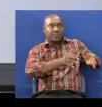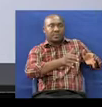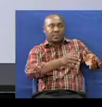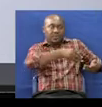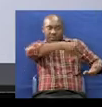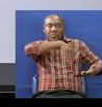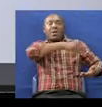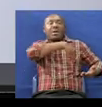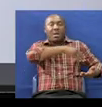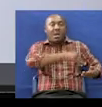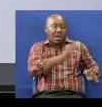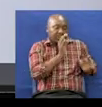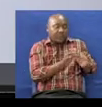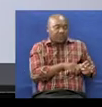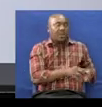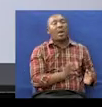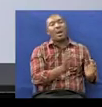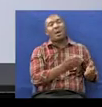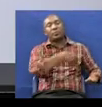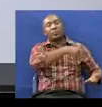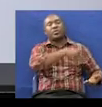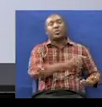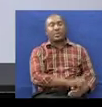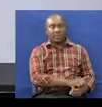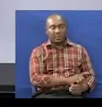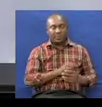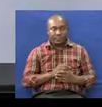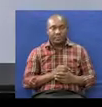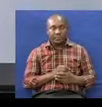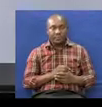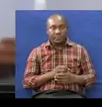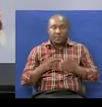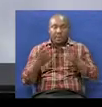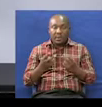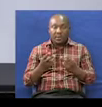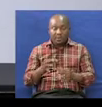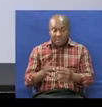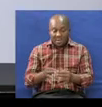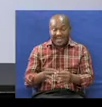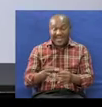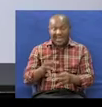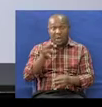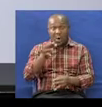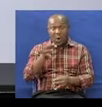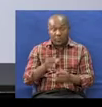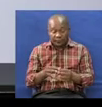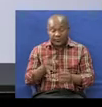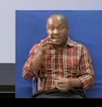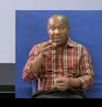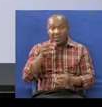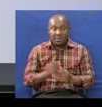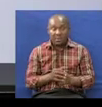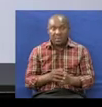at your home for cooking purpose. Also, as I told you, this candle, as